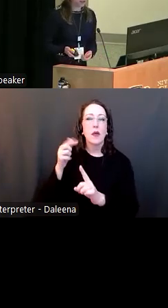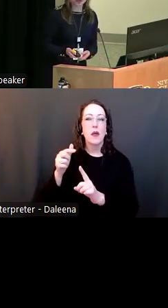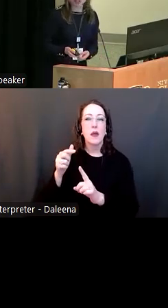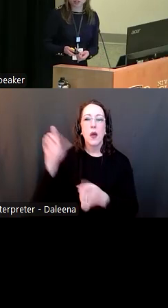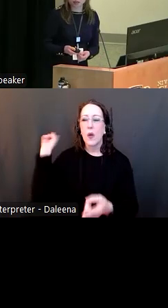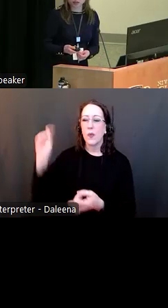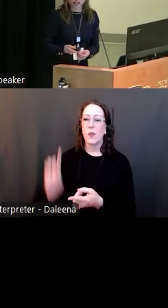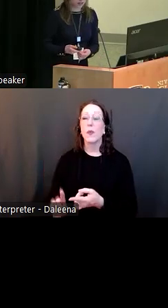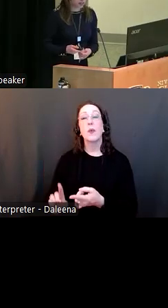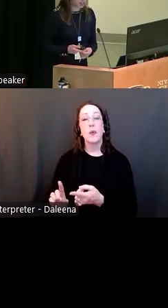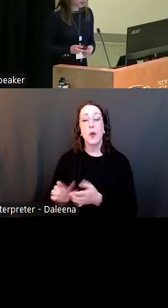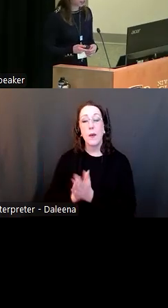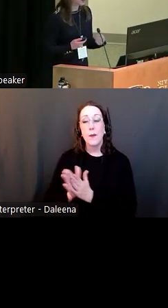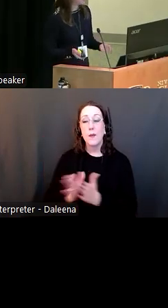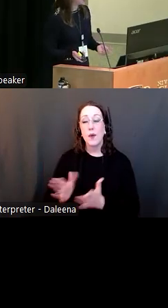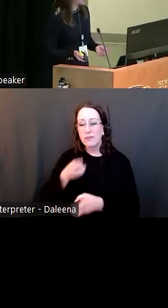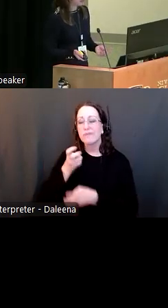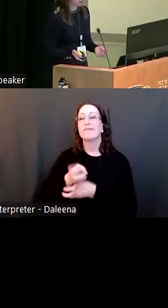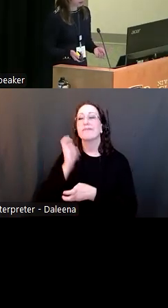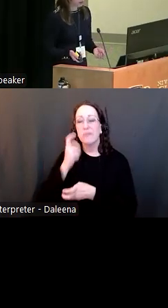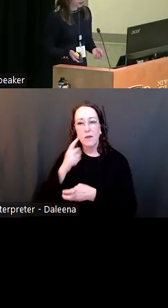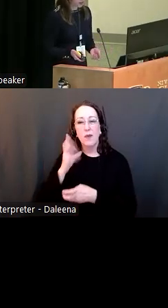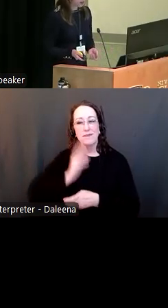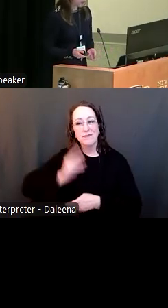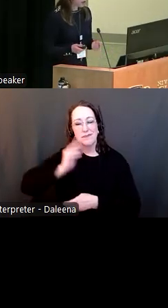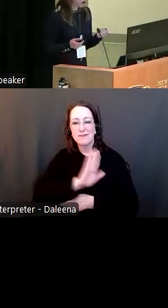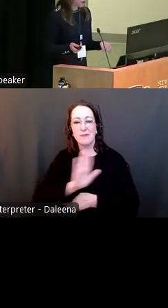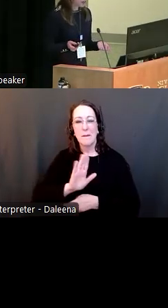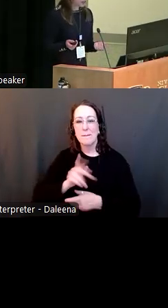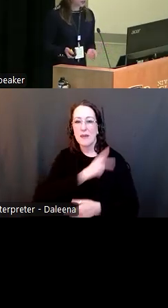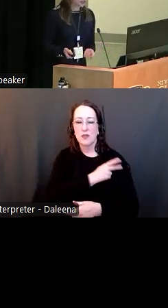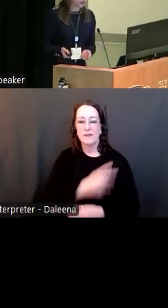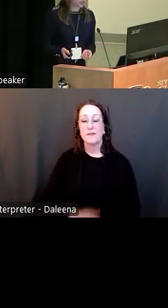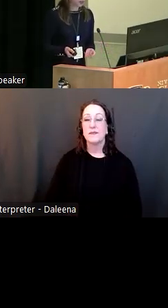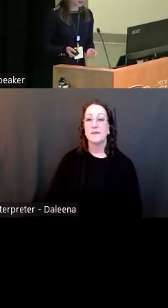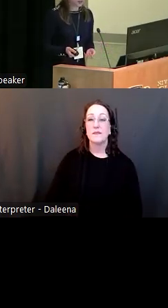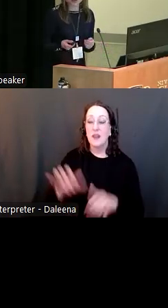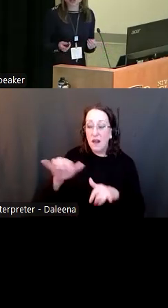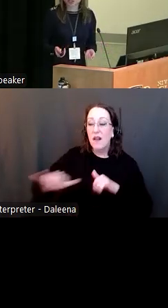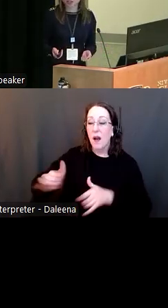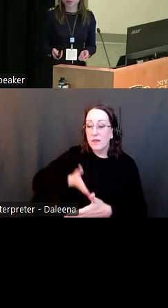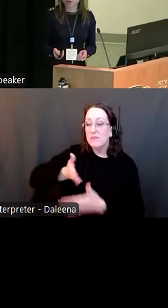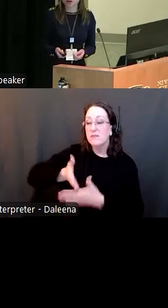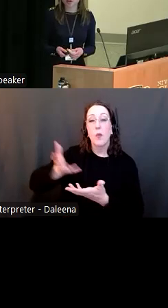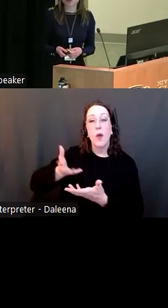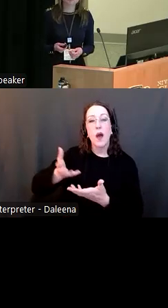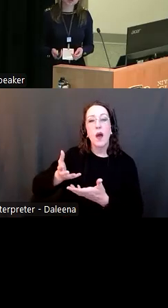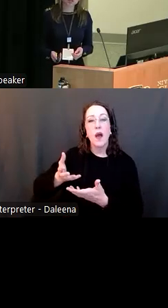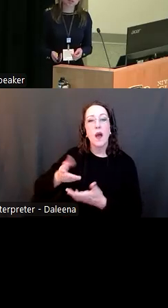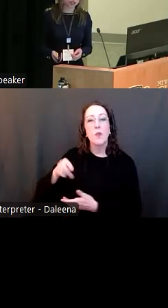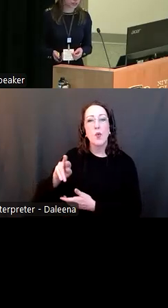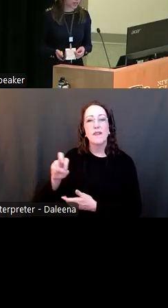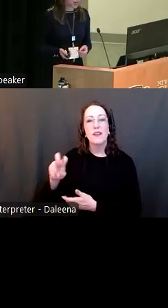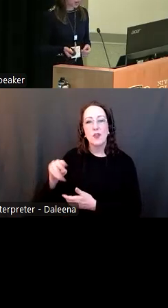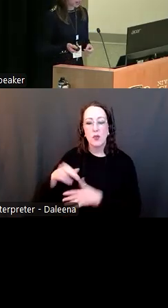remediating motivation difficulties experienced by their patients. So the most common intervention was provision or